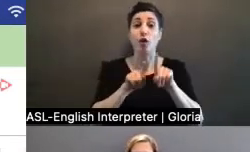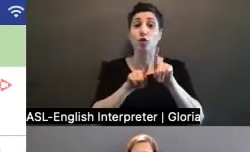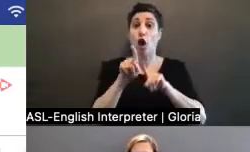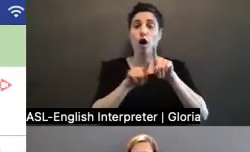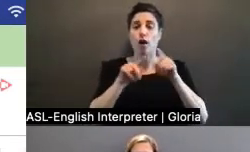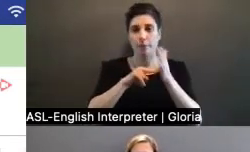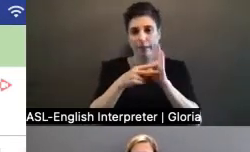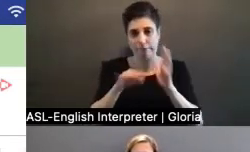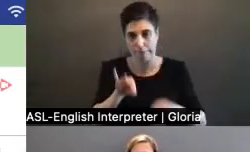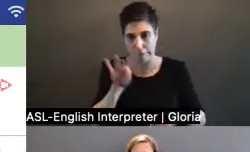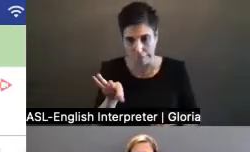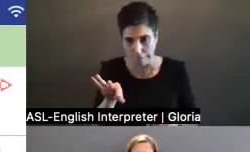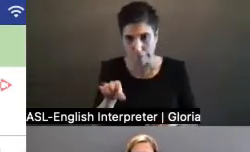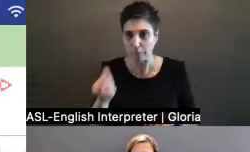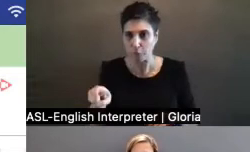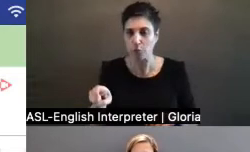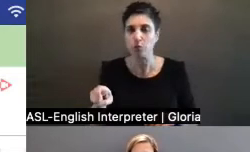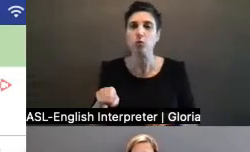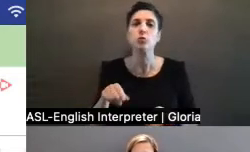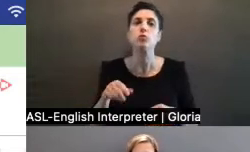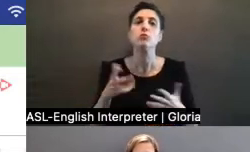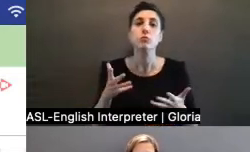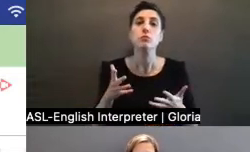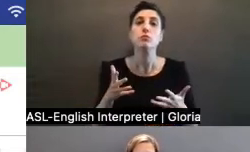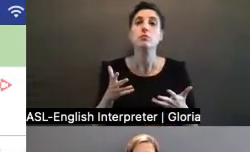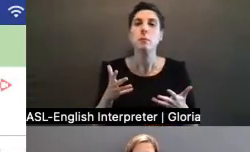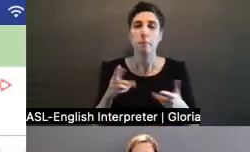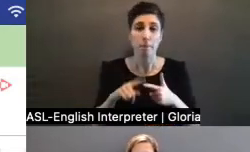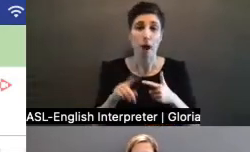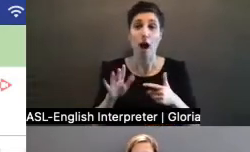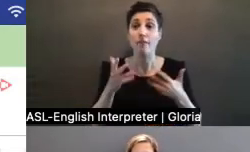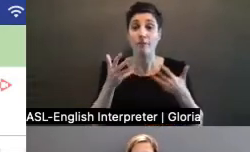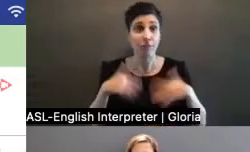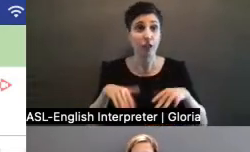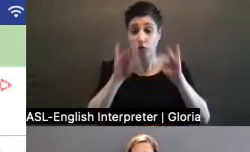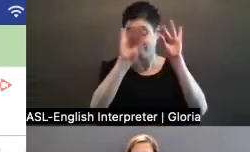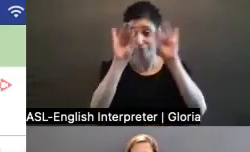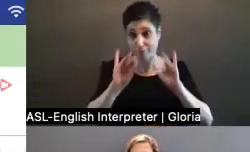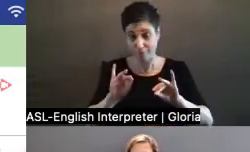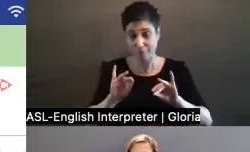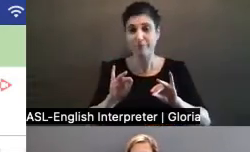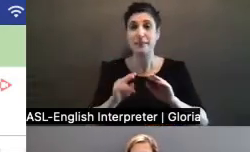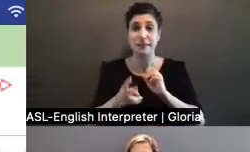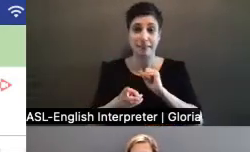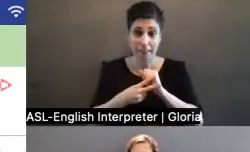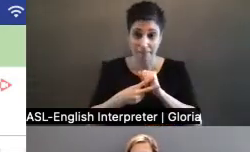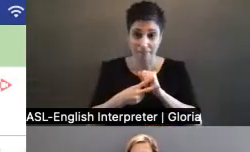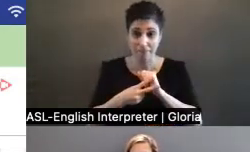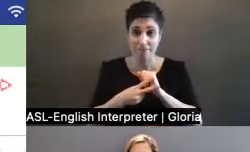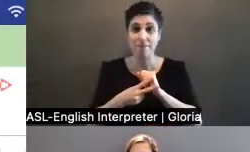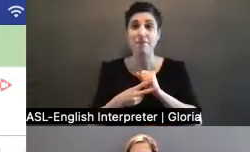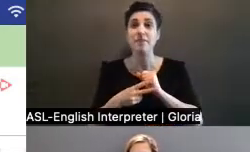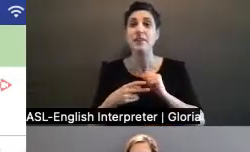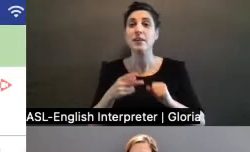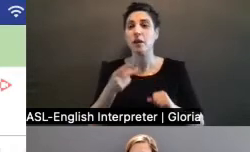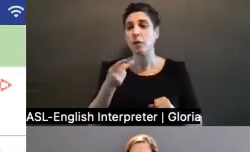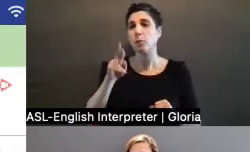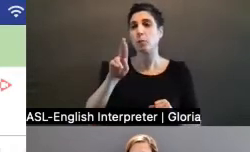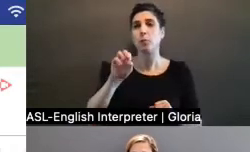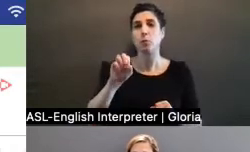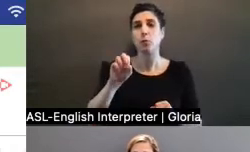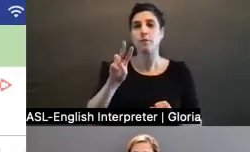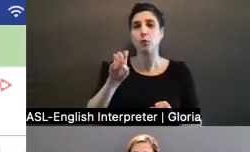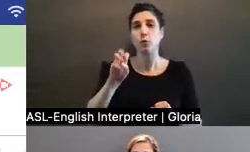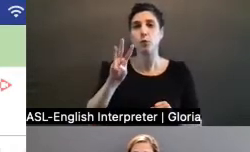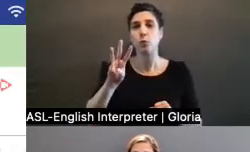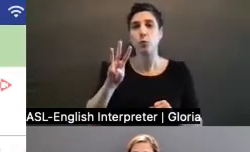a premium feature, but in the end, you can save it. You can preview it. Wendy was saying about preview it, make sure that